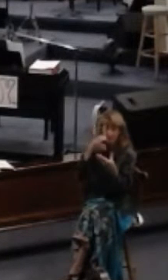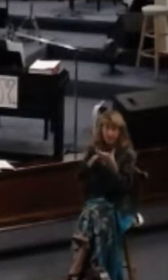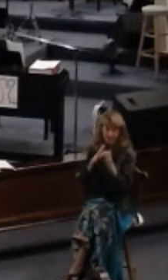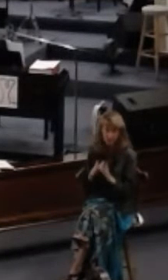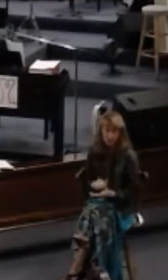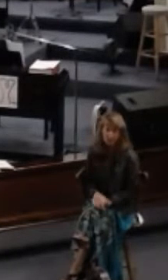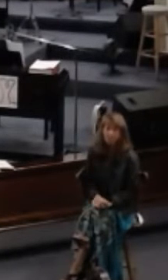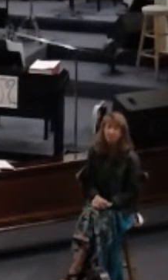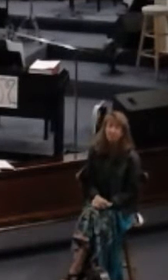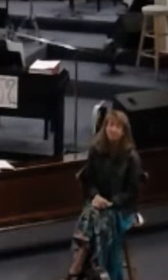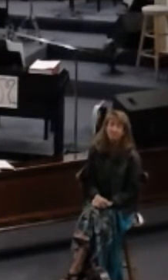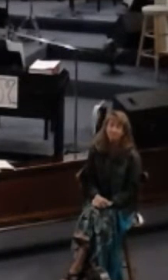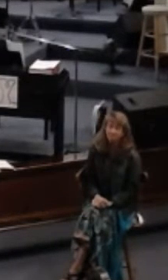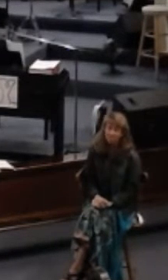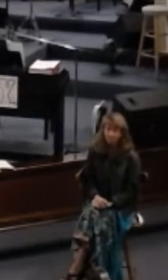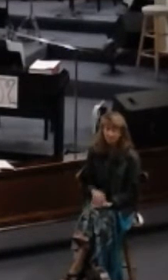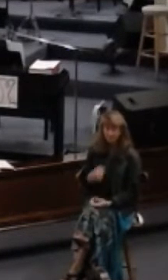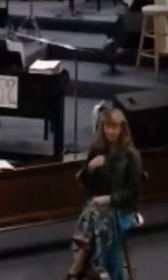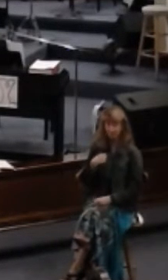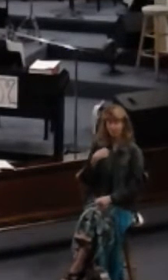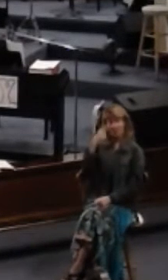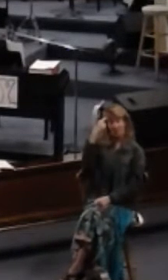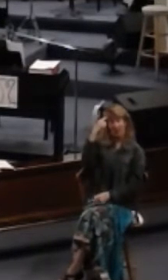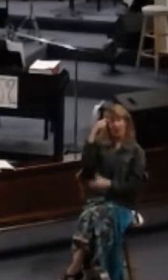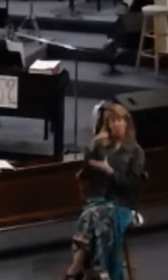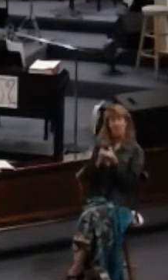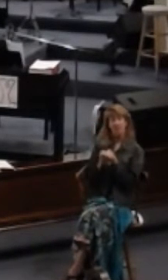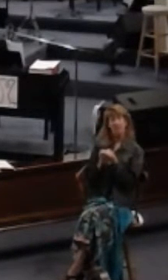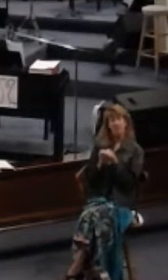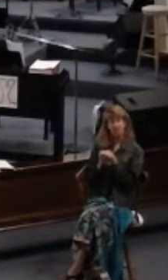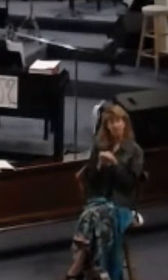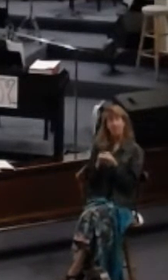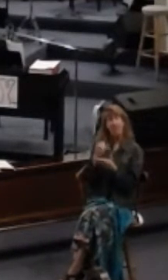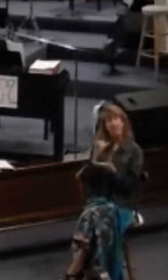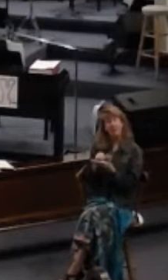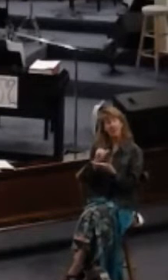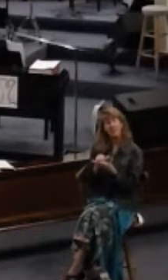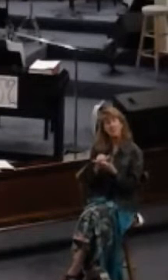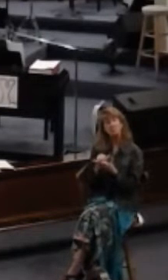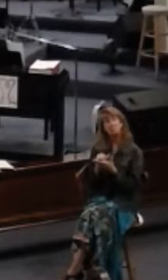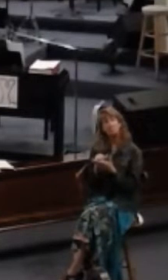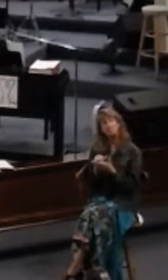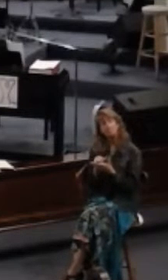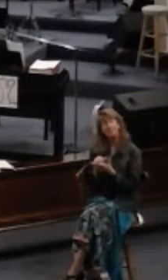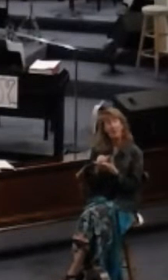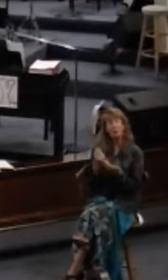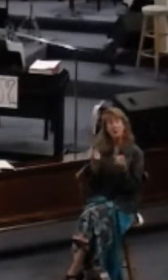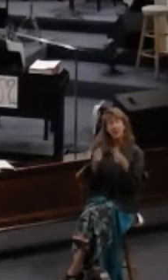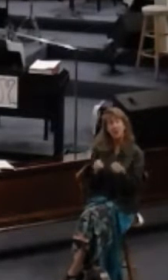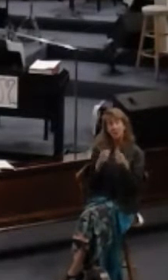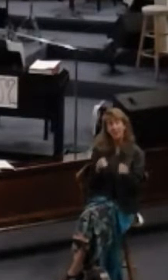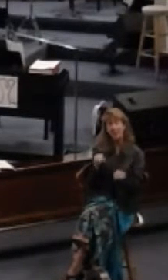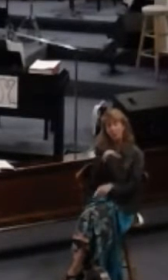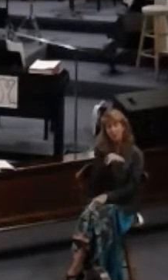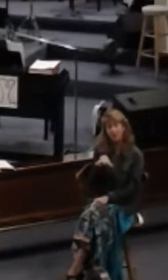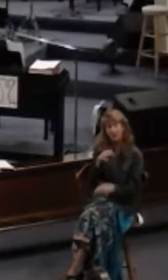Now, I believe that that's what's happened around